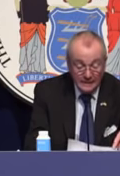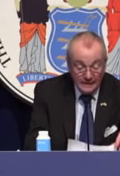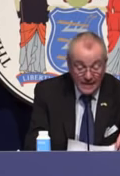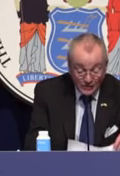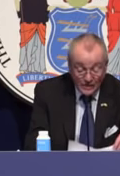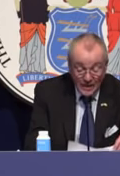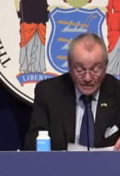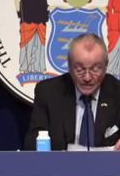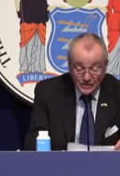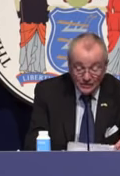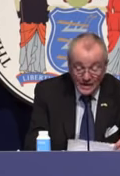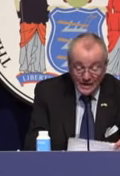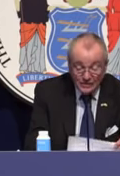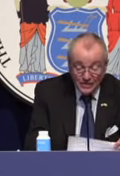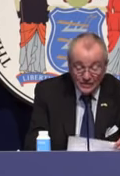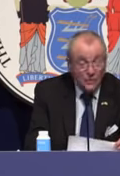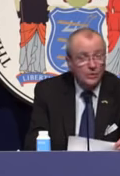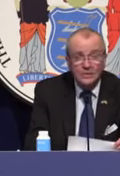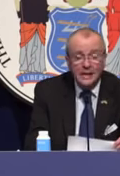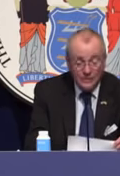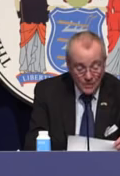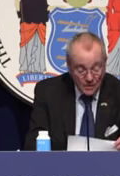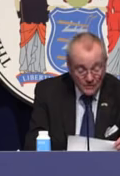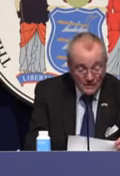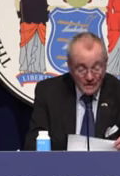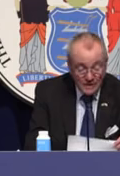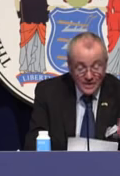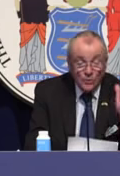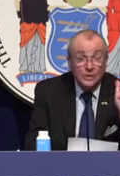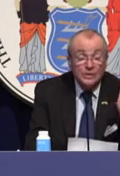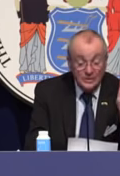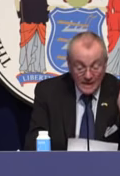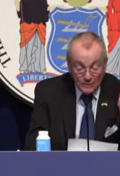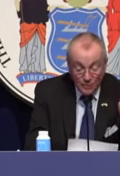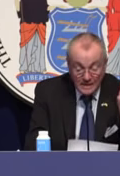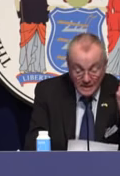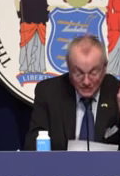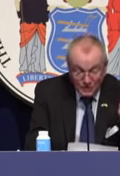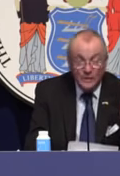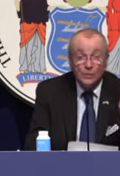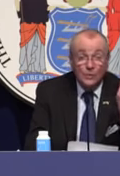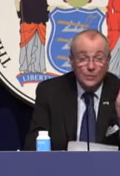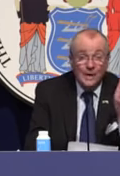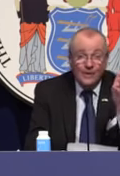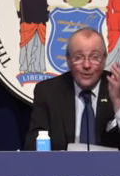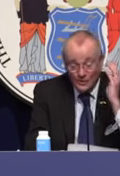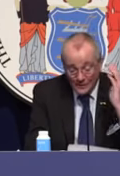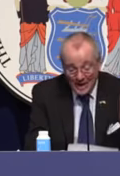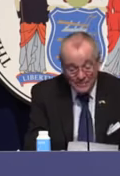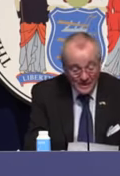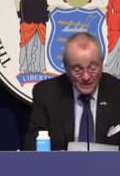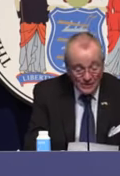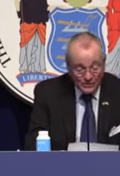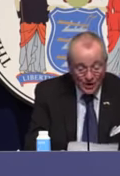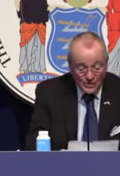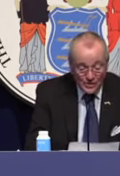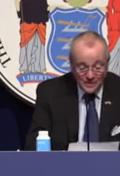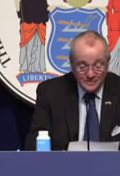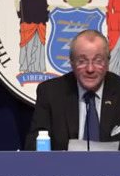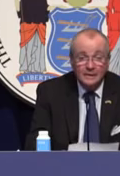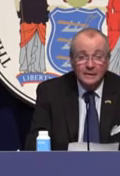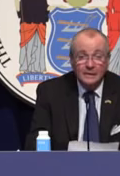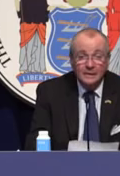been, and I say that because these lines don't go down on their own. They only go down when we keep doing what we, all 9 million of us,